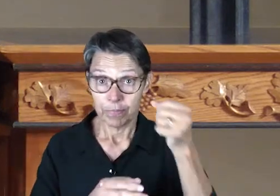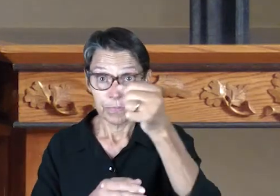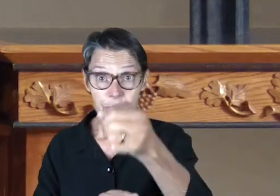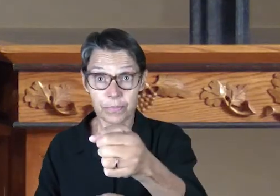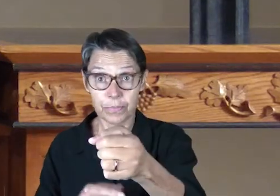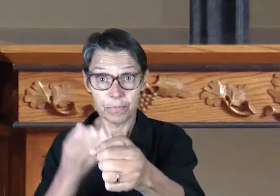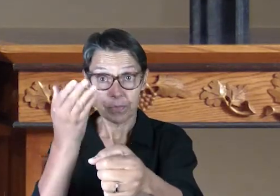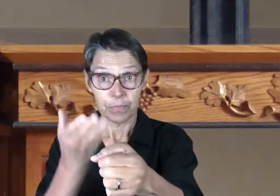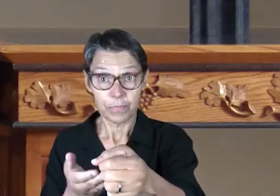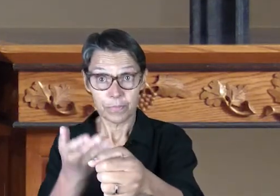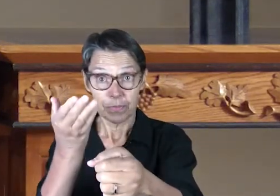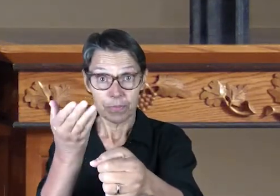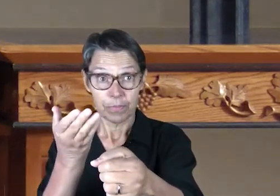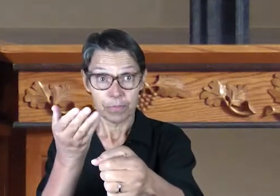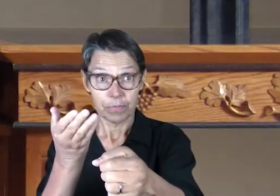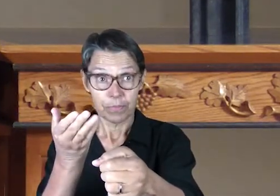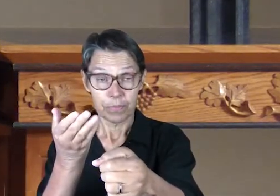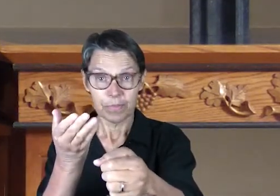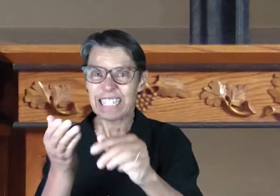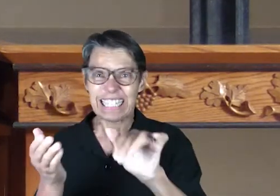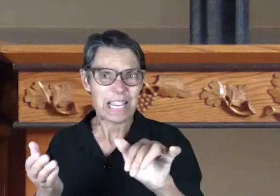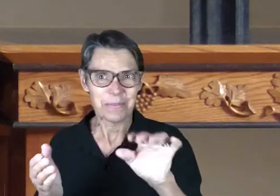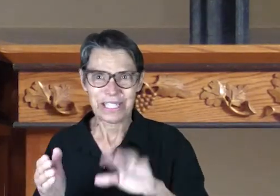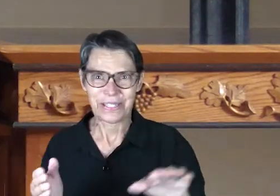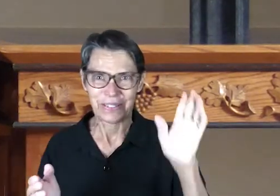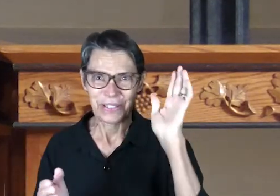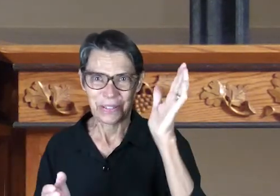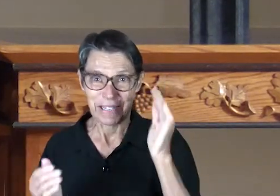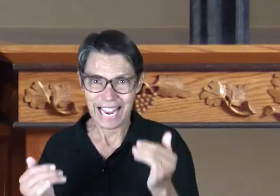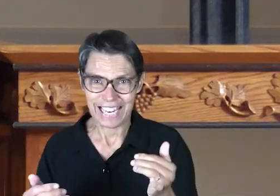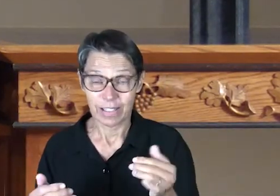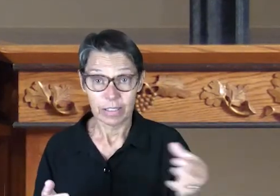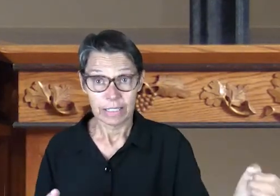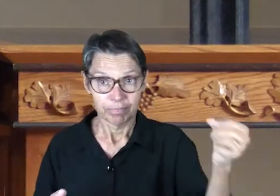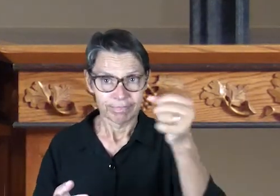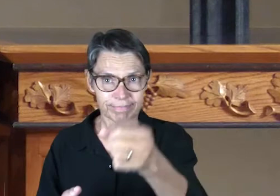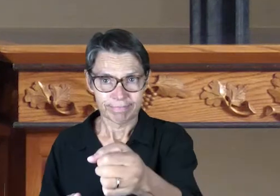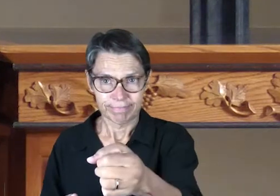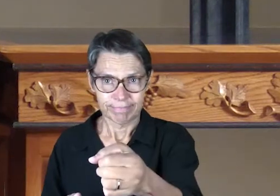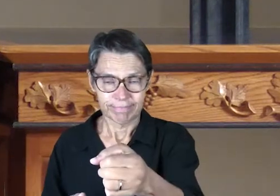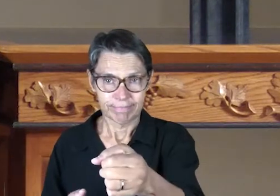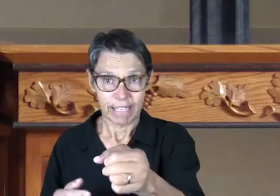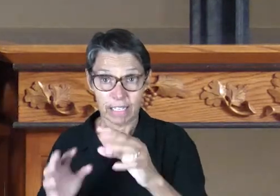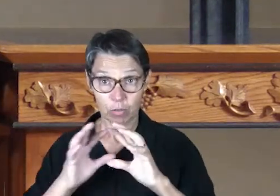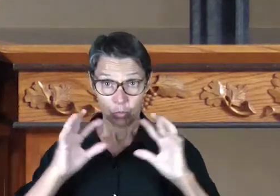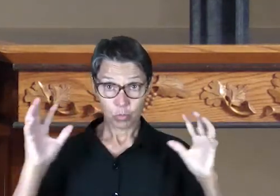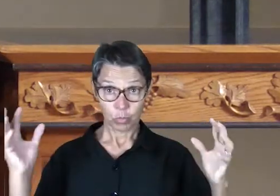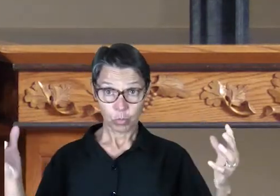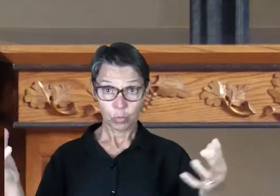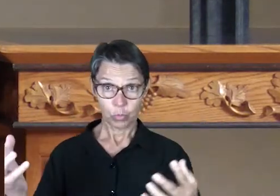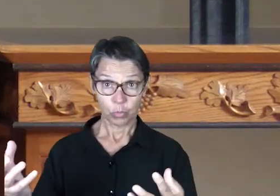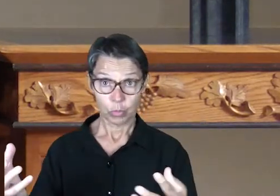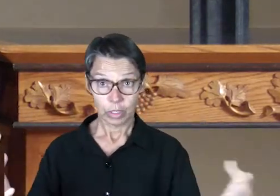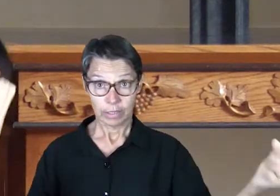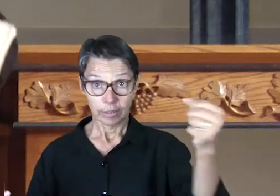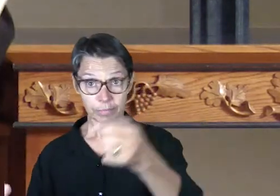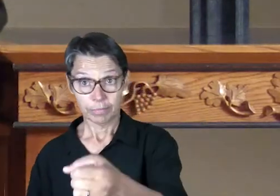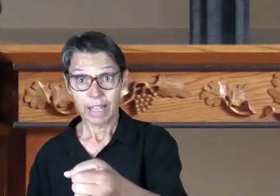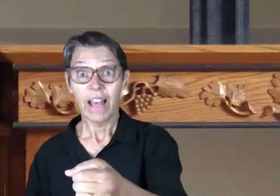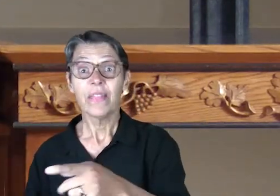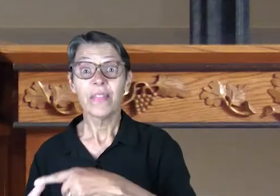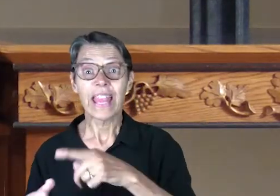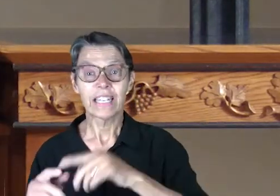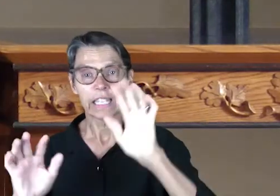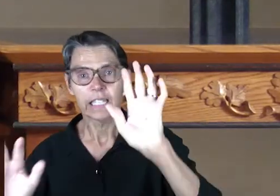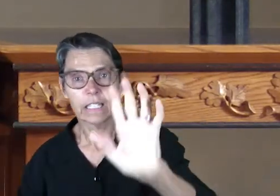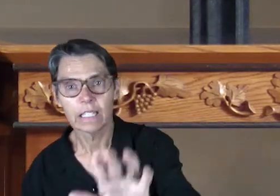He takes a child, he puts them right in the midst of him. This is the children's sermon. He puts the child right into their midst after he's called them together. And then it says